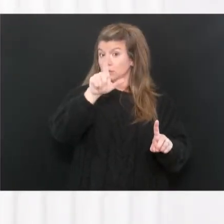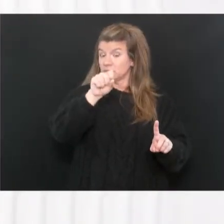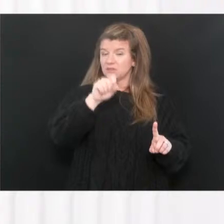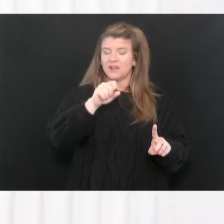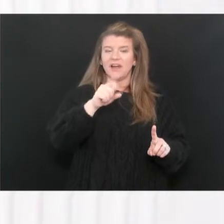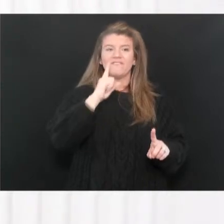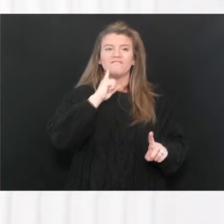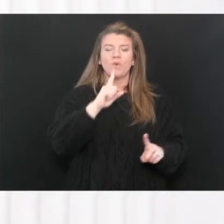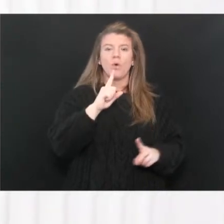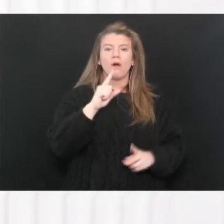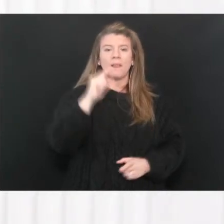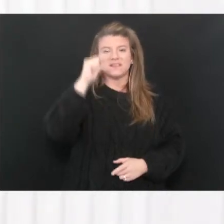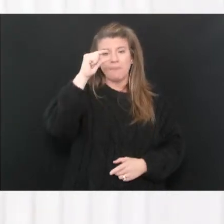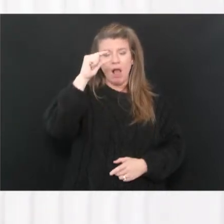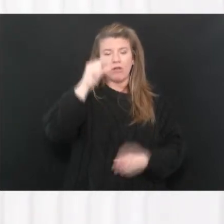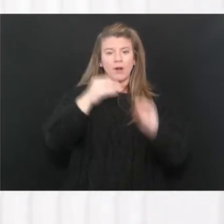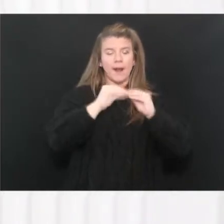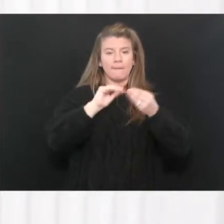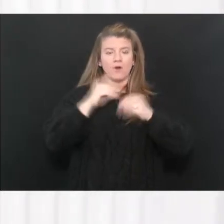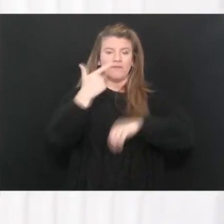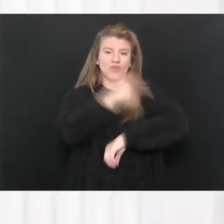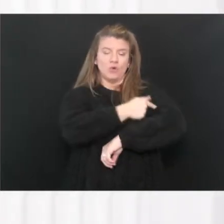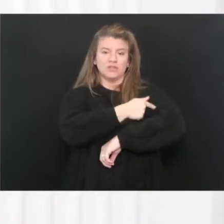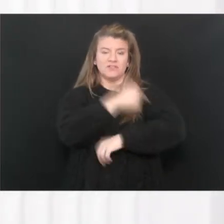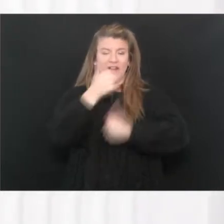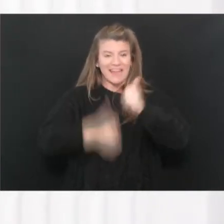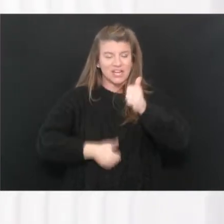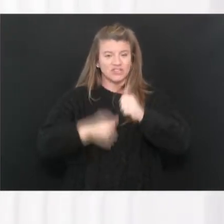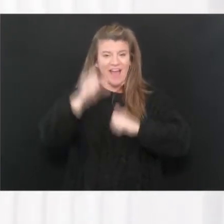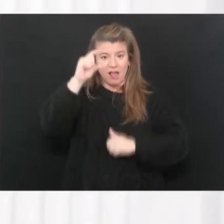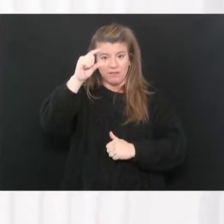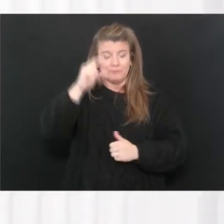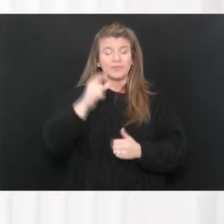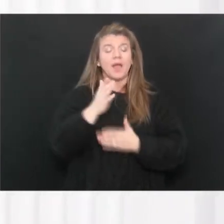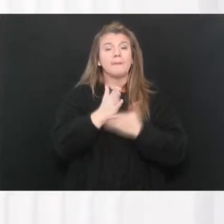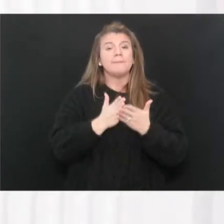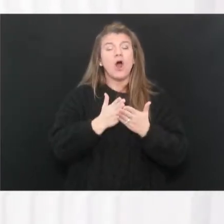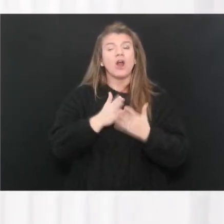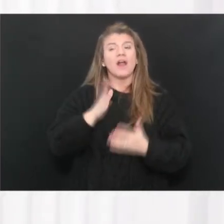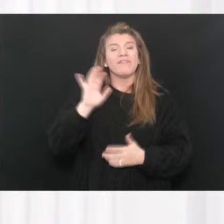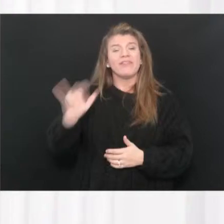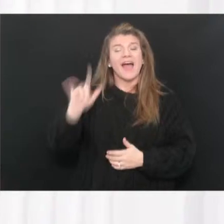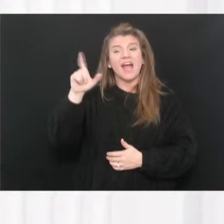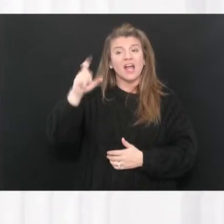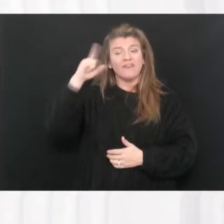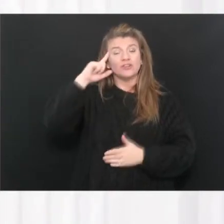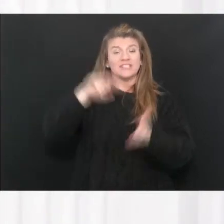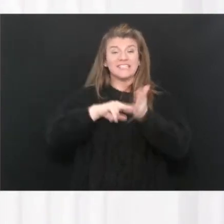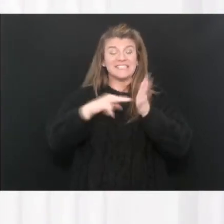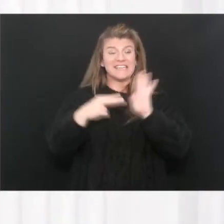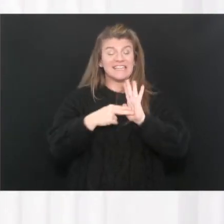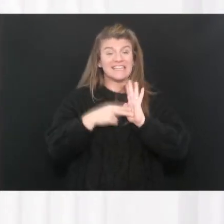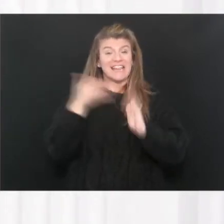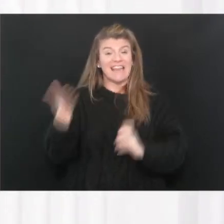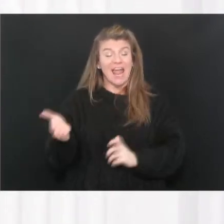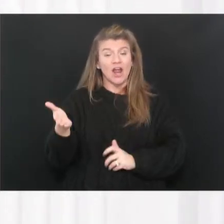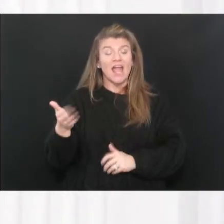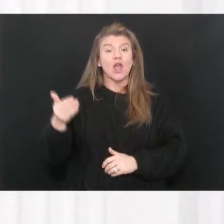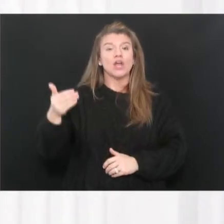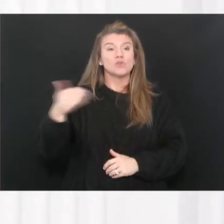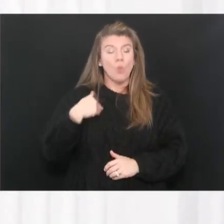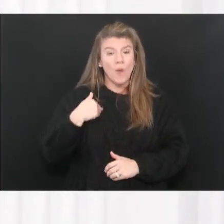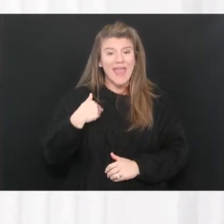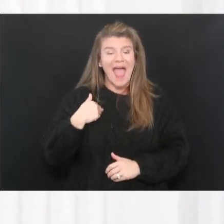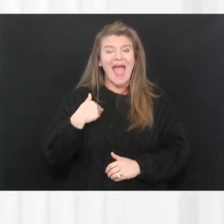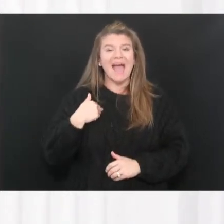the smaller number of doses per vial. Part of what the governor's intent is there is we have cases